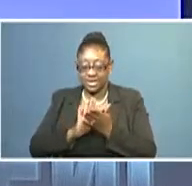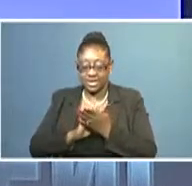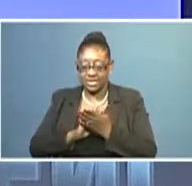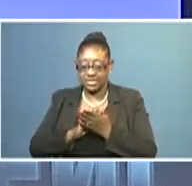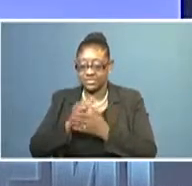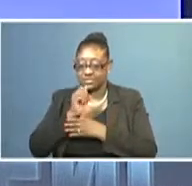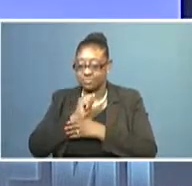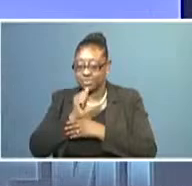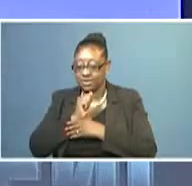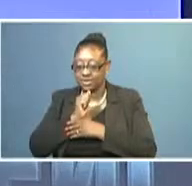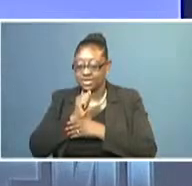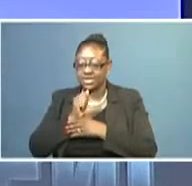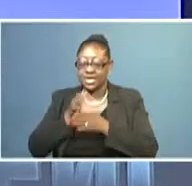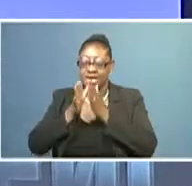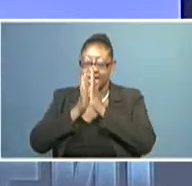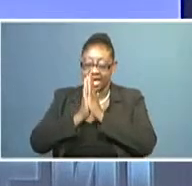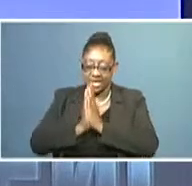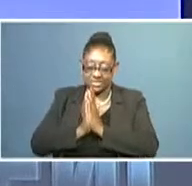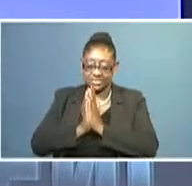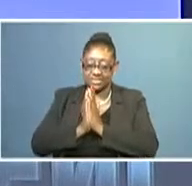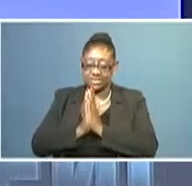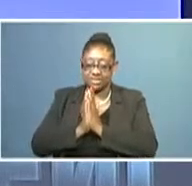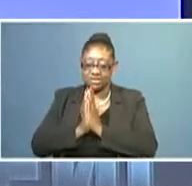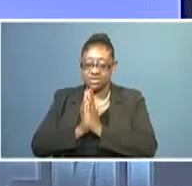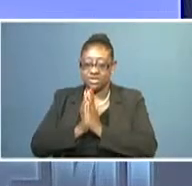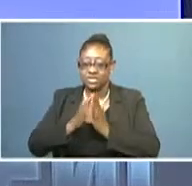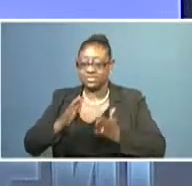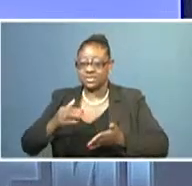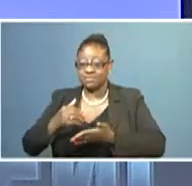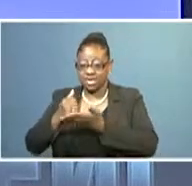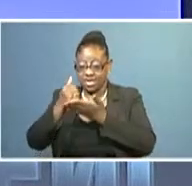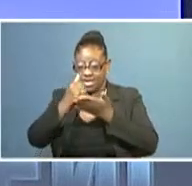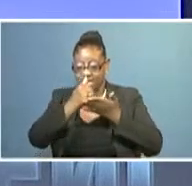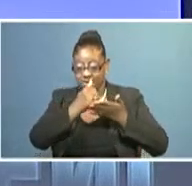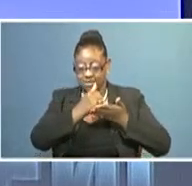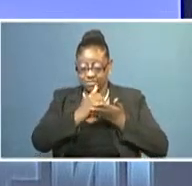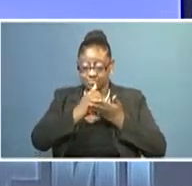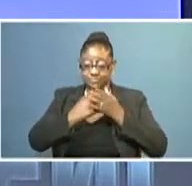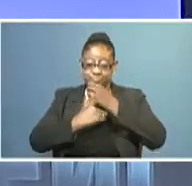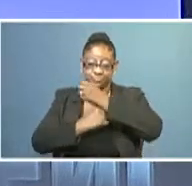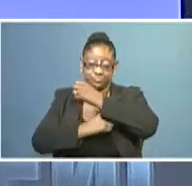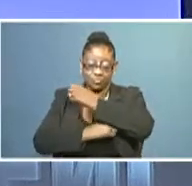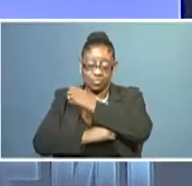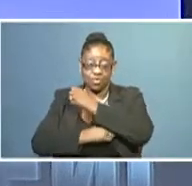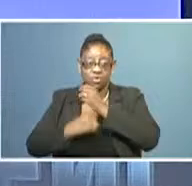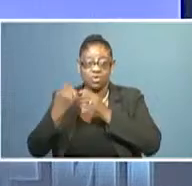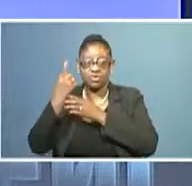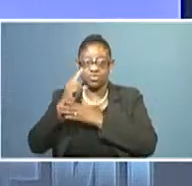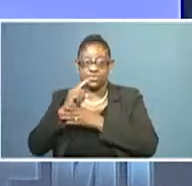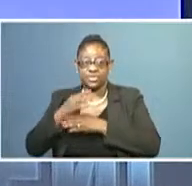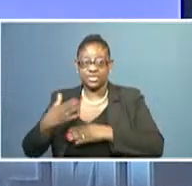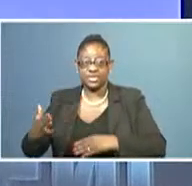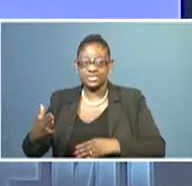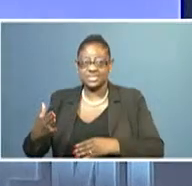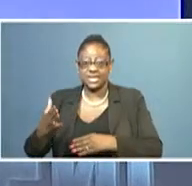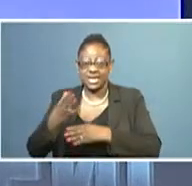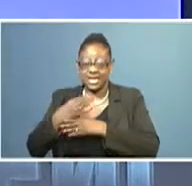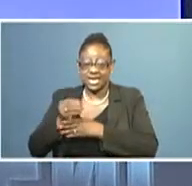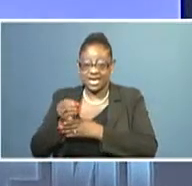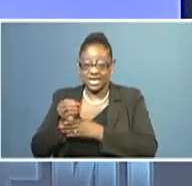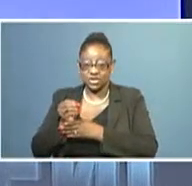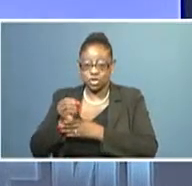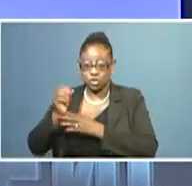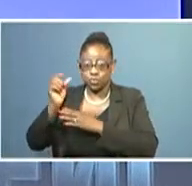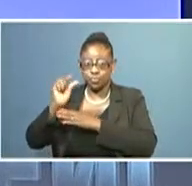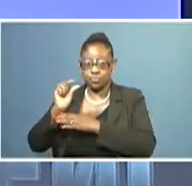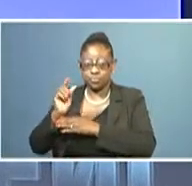public outcry, begging the need for great reforms and resources. For State Minister of Public Service, the Honourable Pia